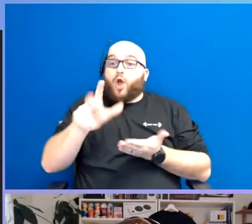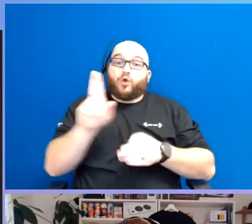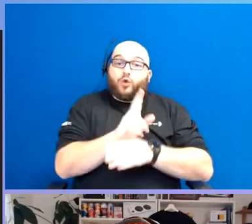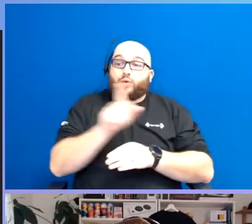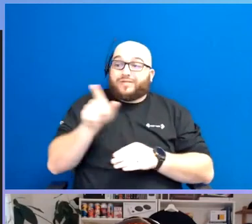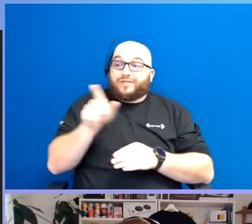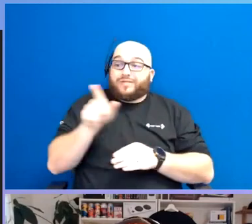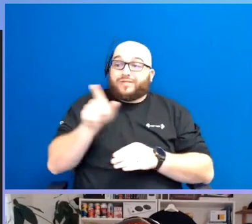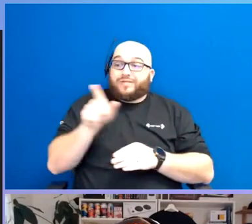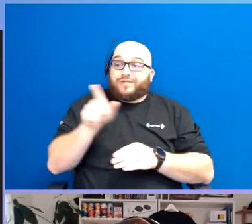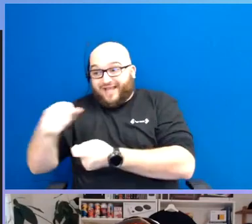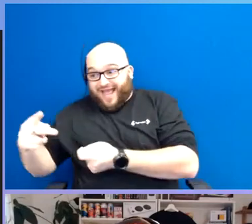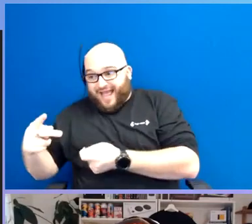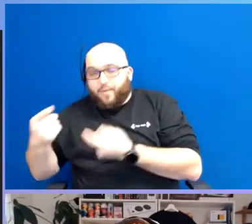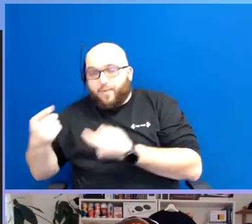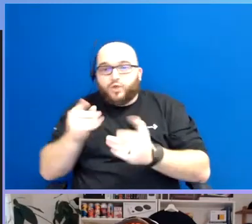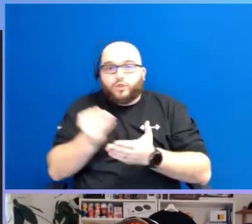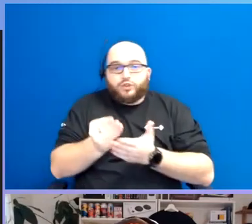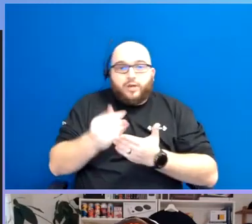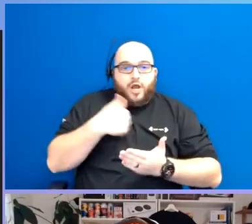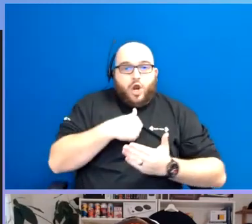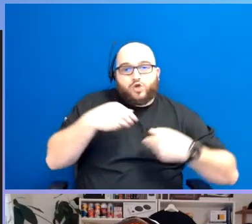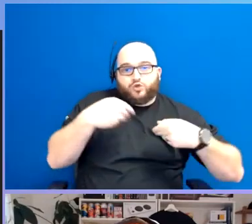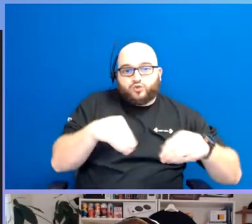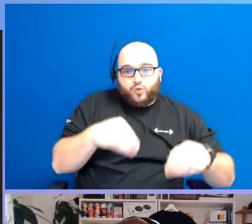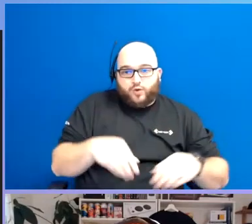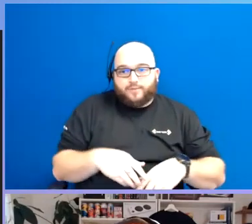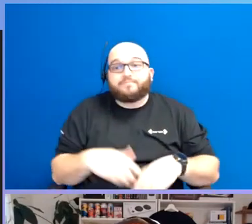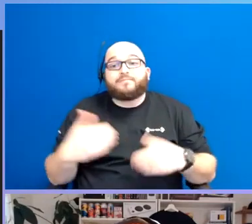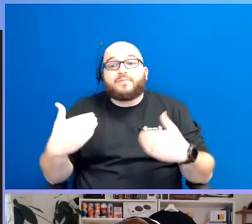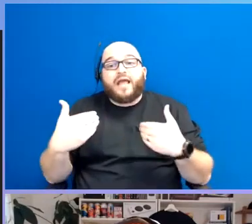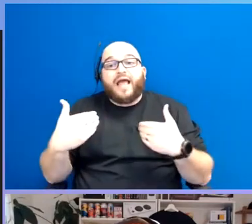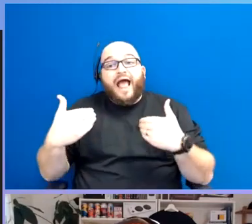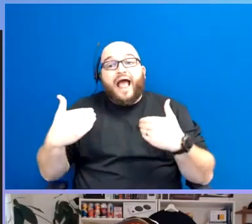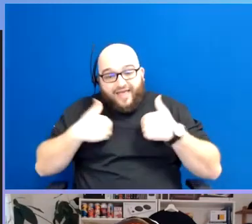And they have an alt text on the shopping app,